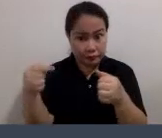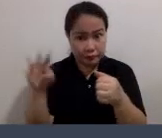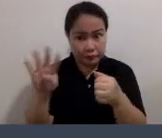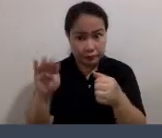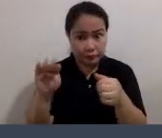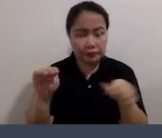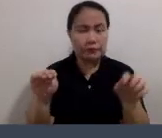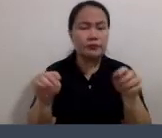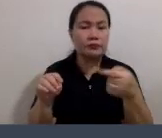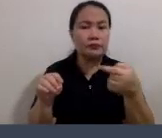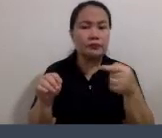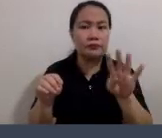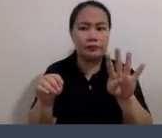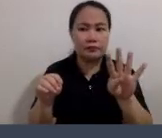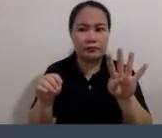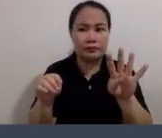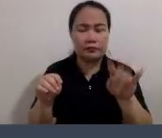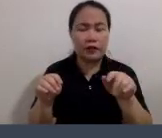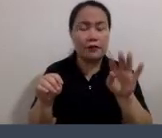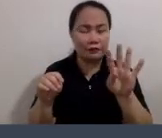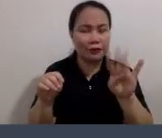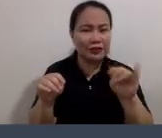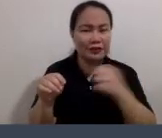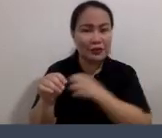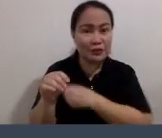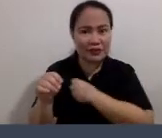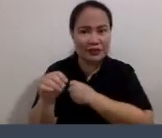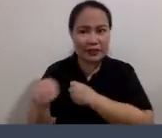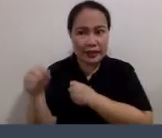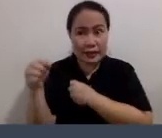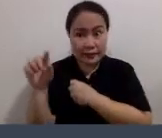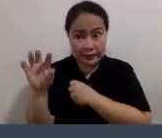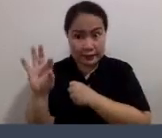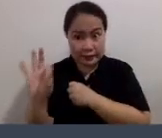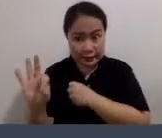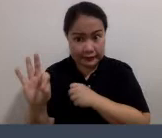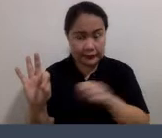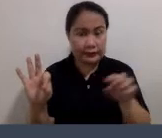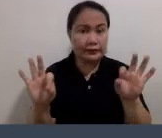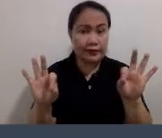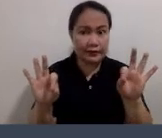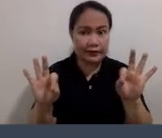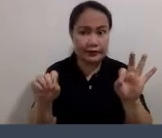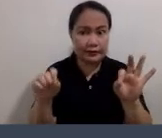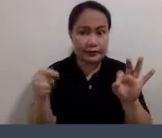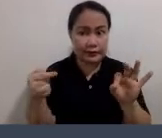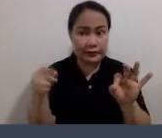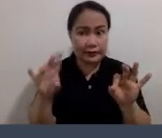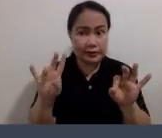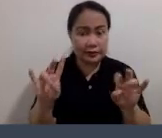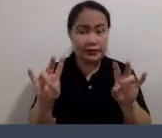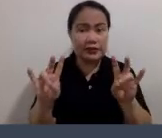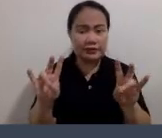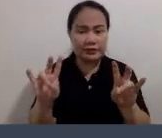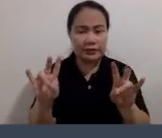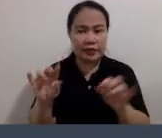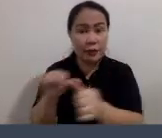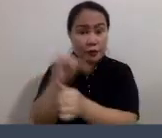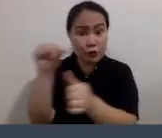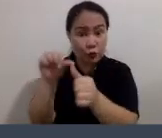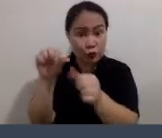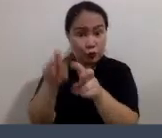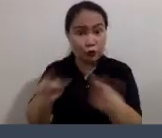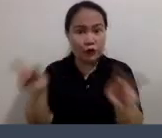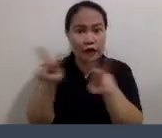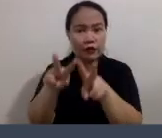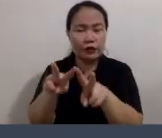14. Absolute value of 9, that is 9. Absolute value of negative 7, that is 7. Now, since again,